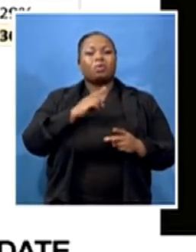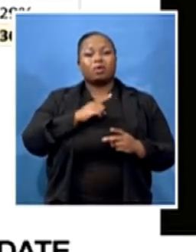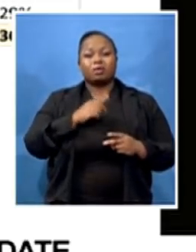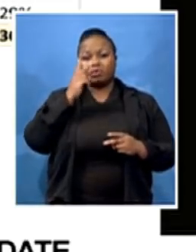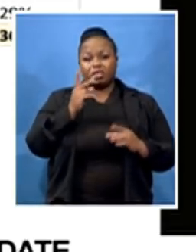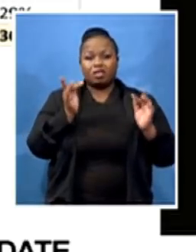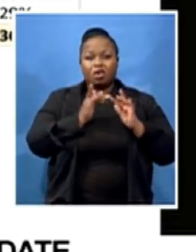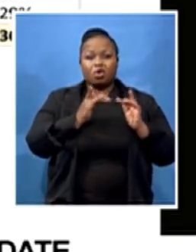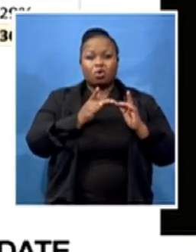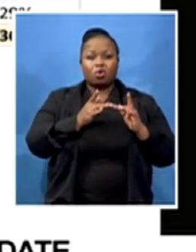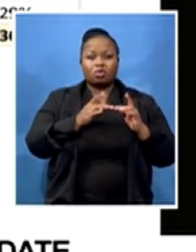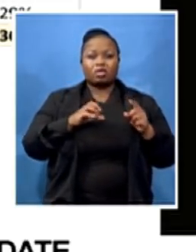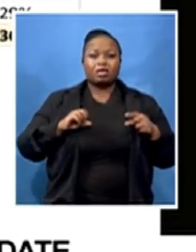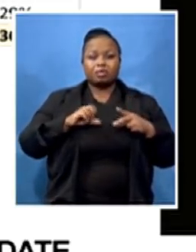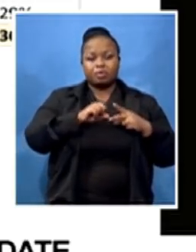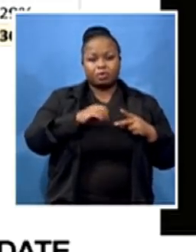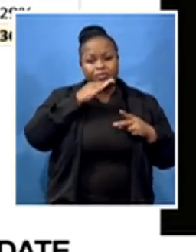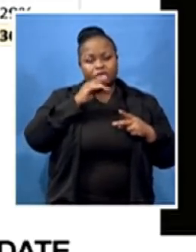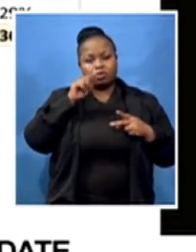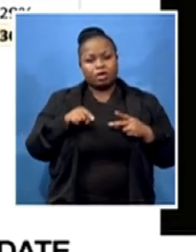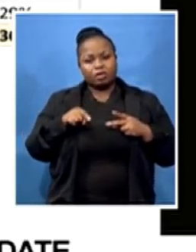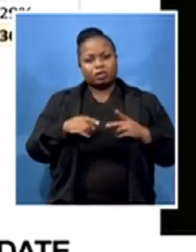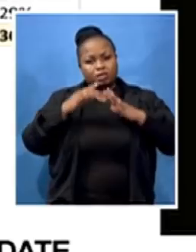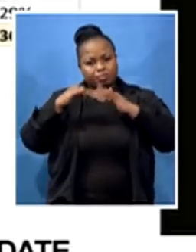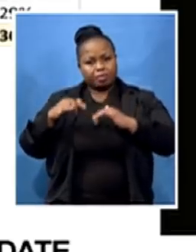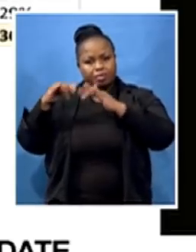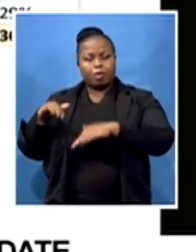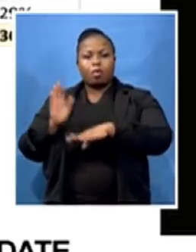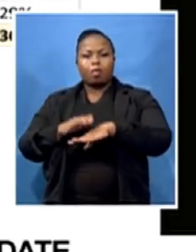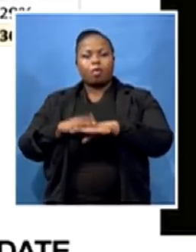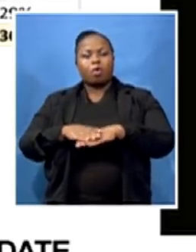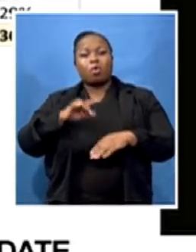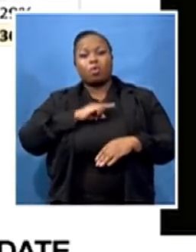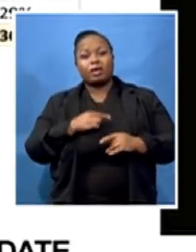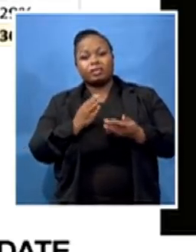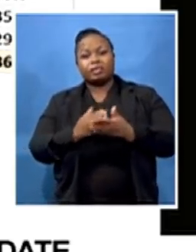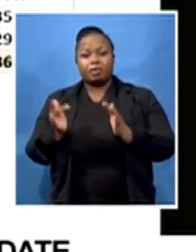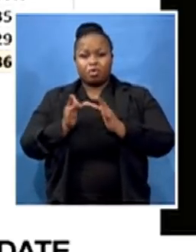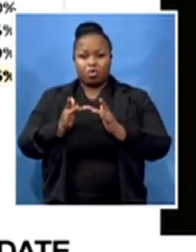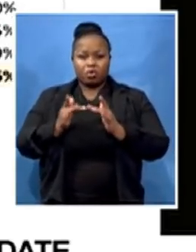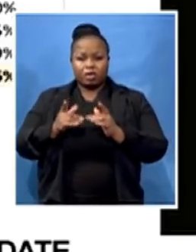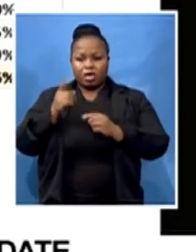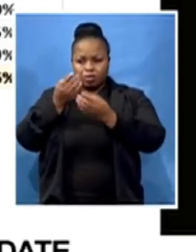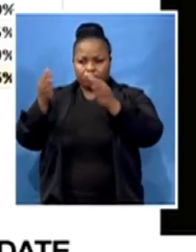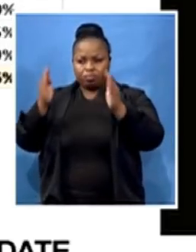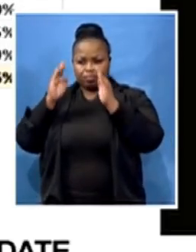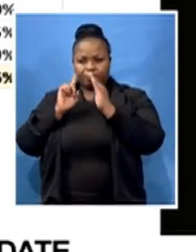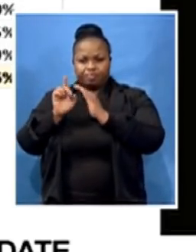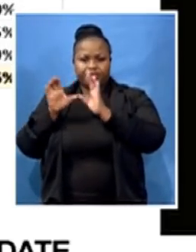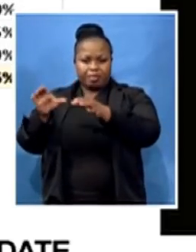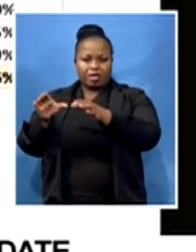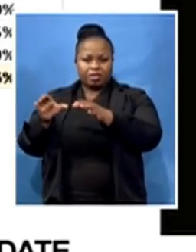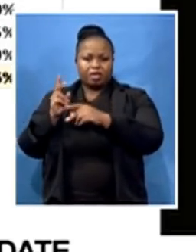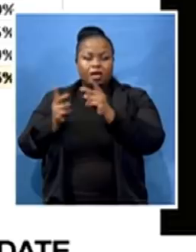be activating more of those contacts to be taken to quarantine and activate more of these sites for